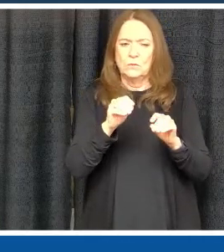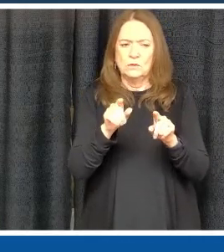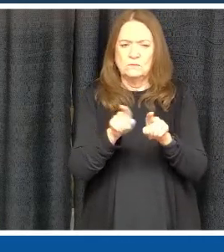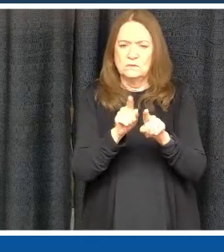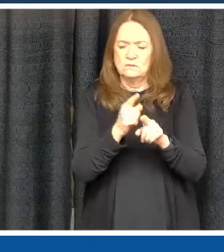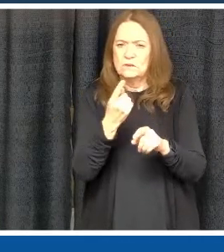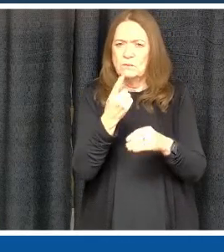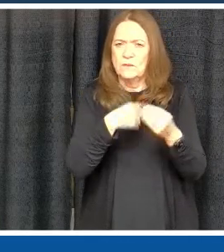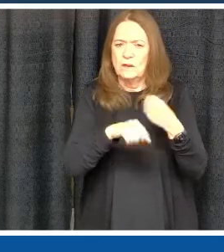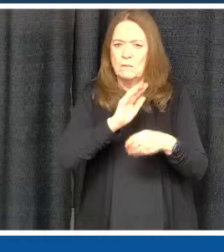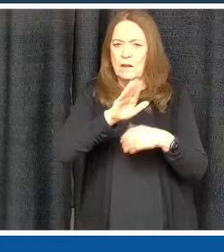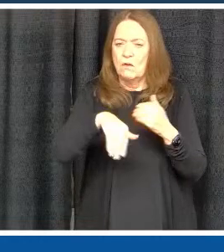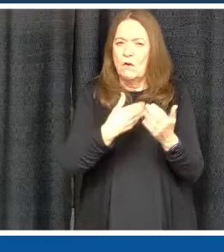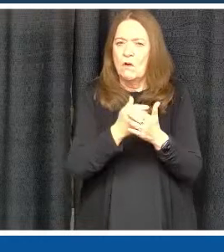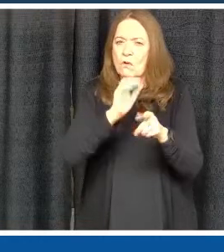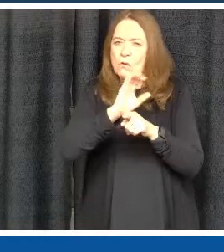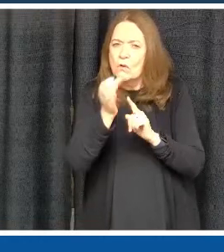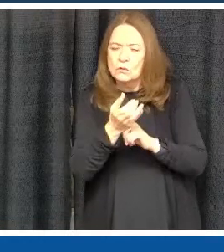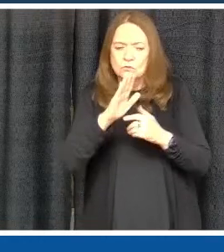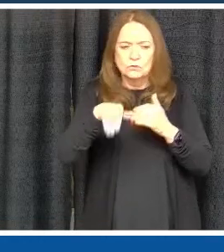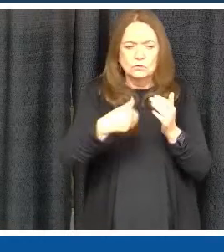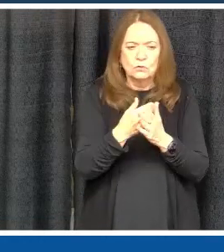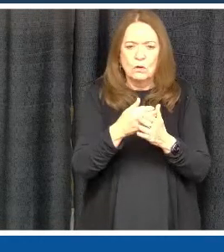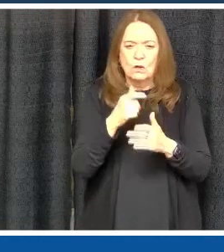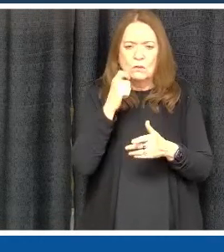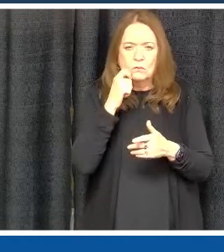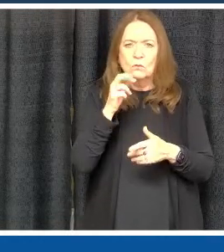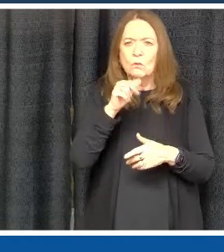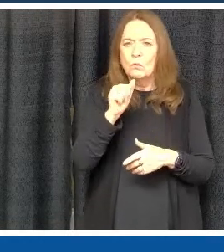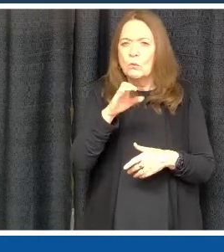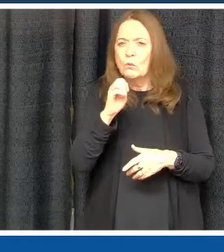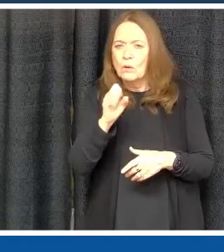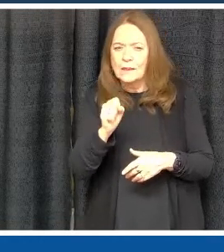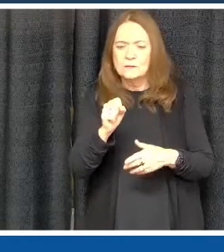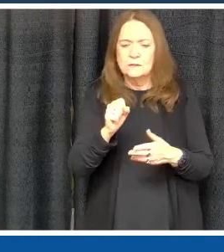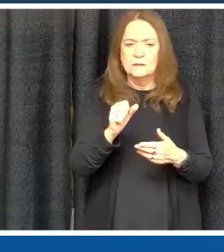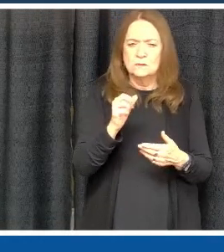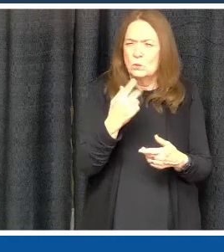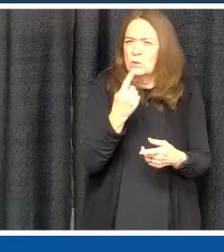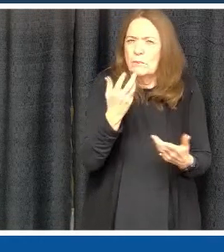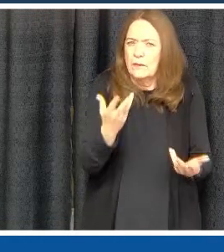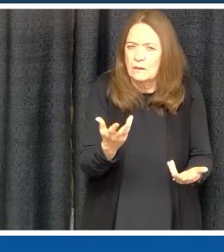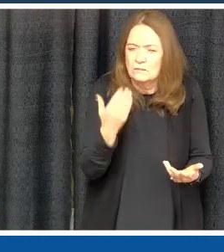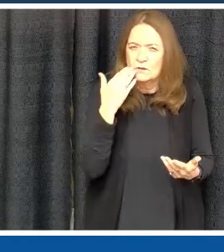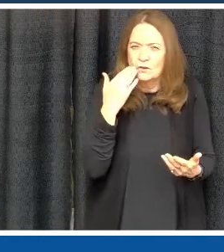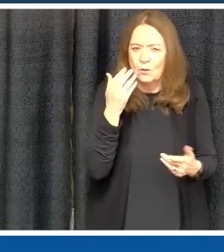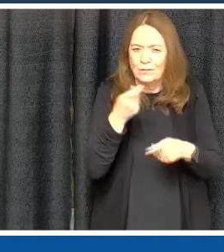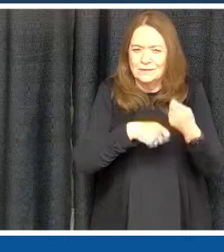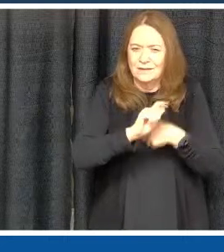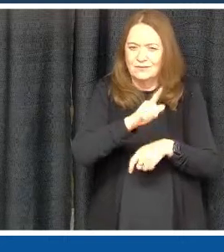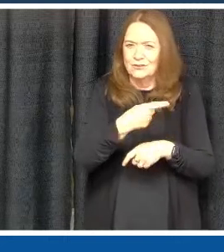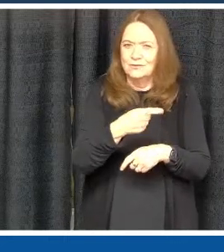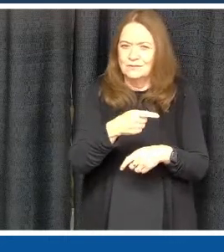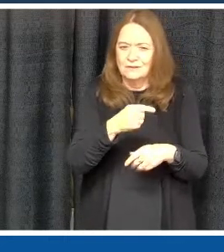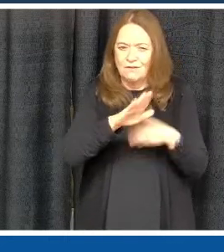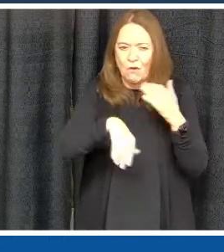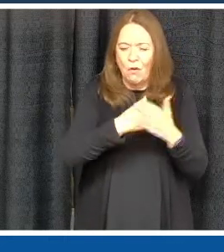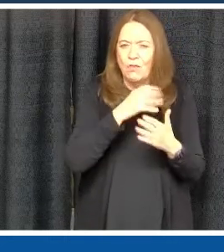all cultures or all races or a diverse family or something. instead of just all